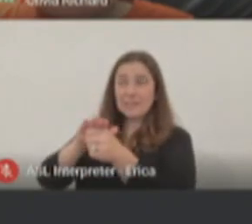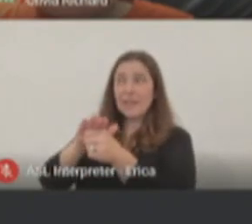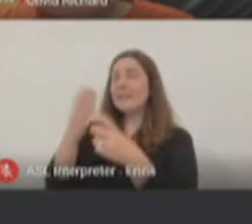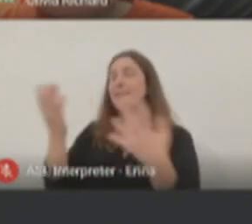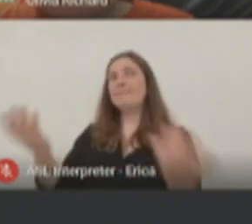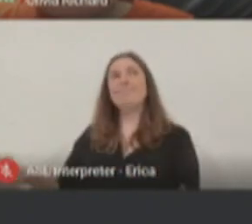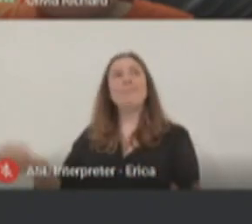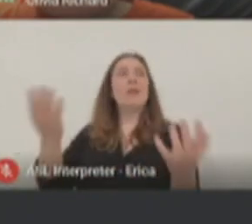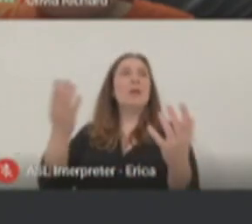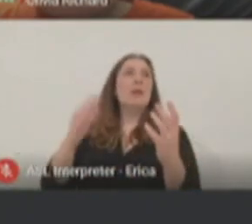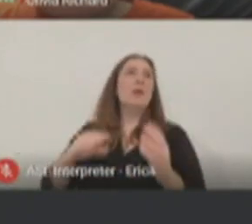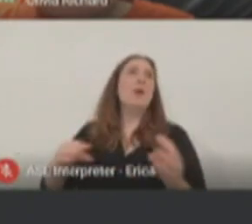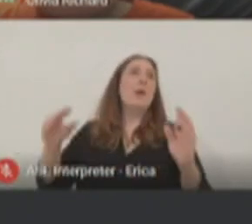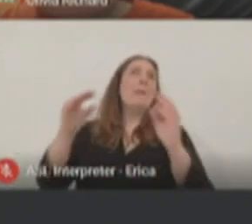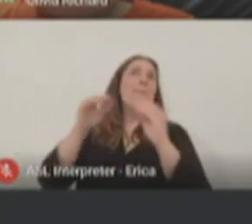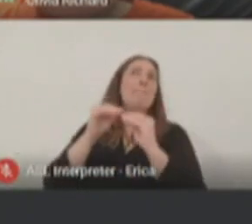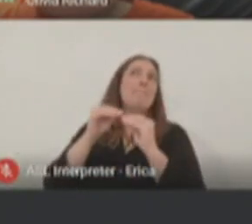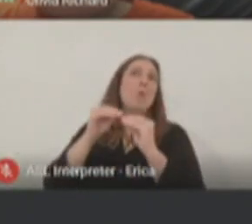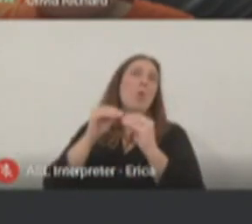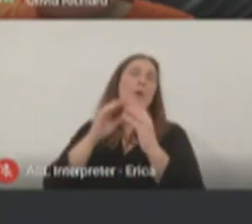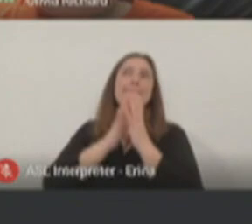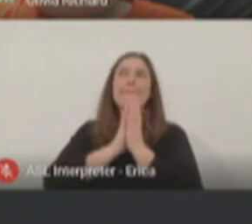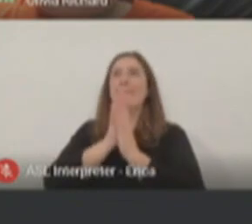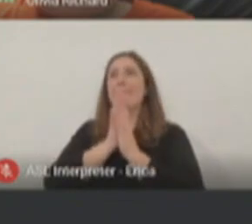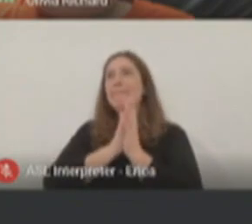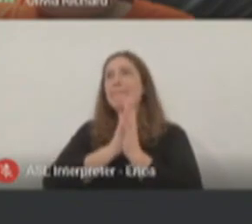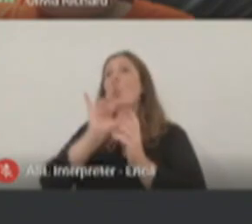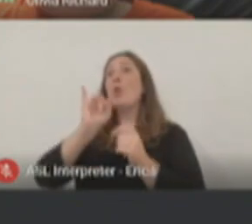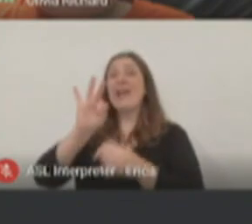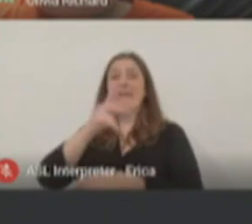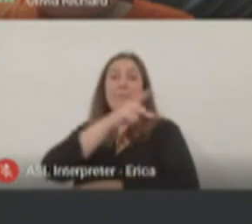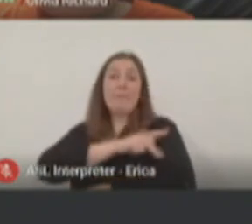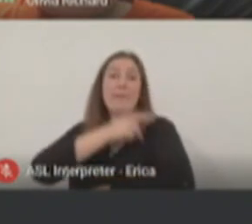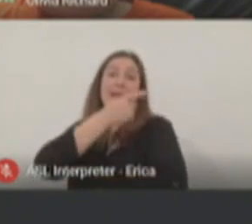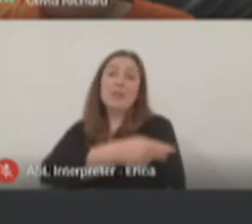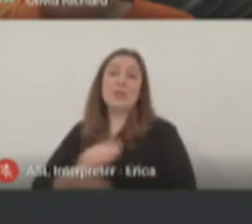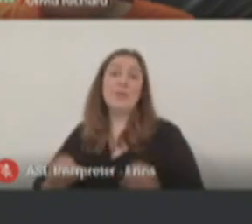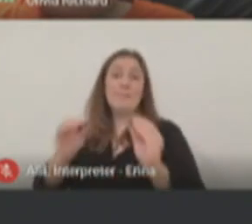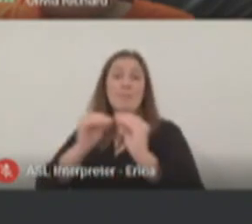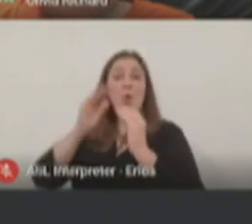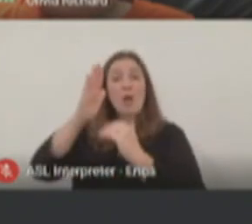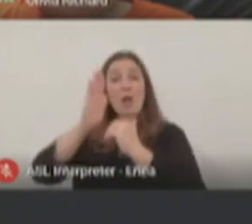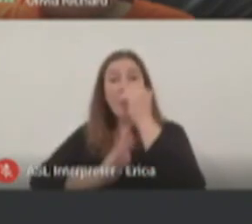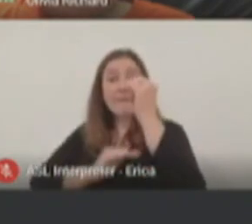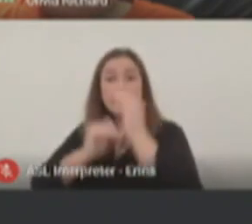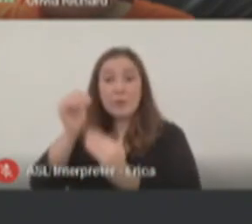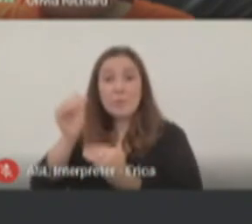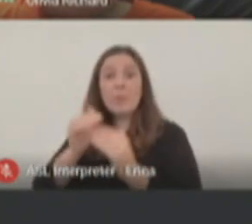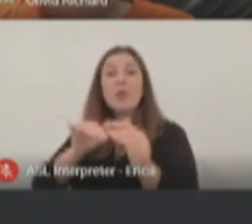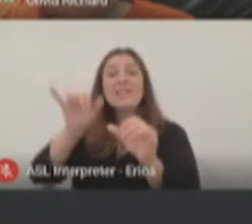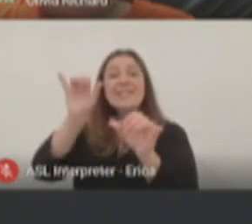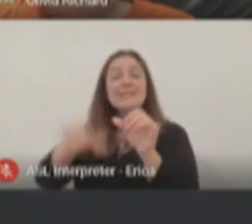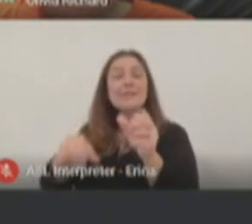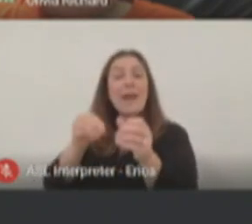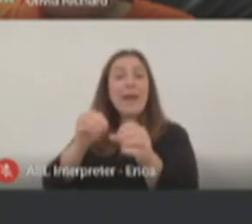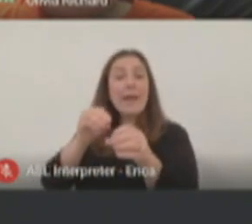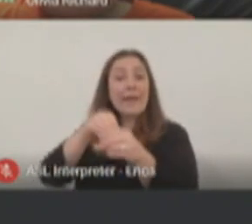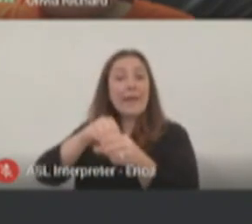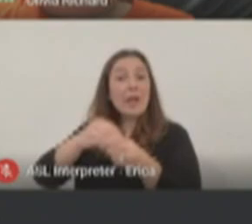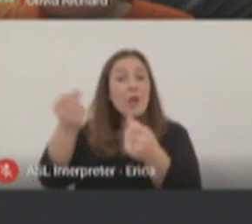do in-car, like if the patient is more comfortable staying in the car, like we did